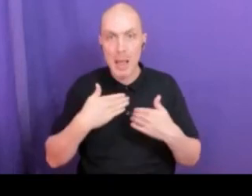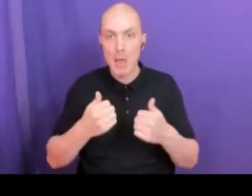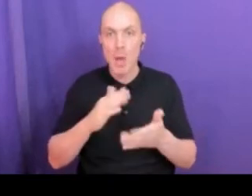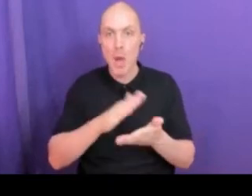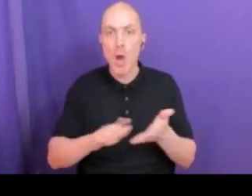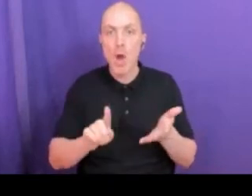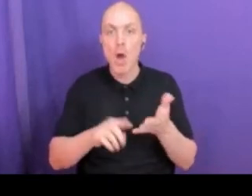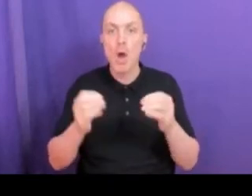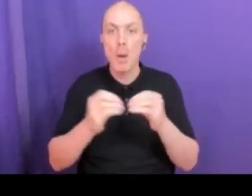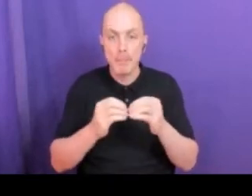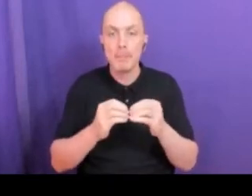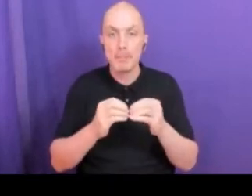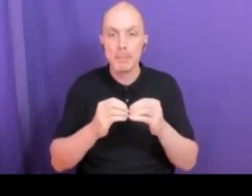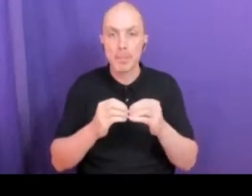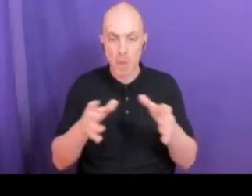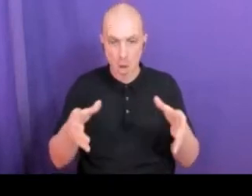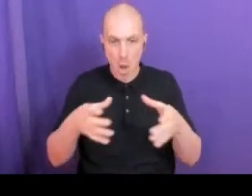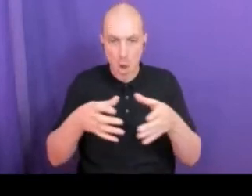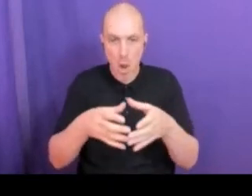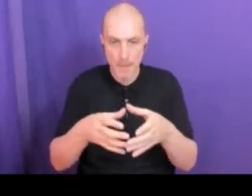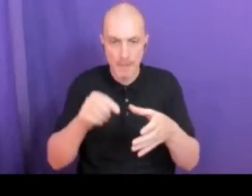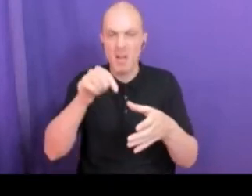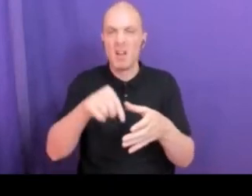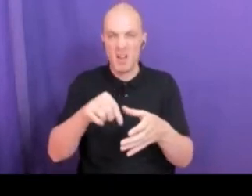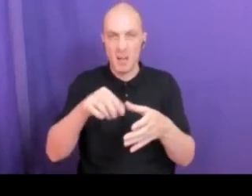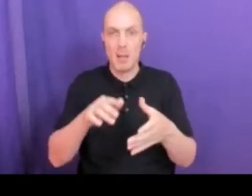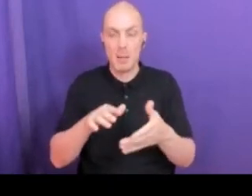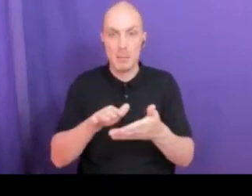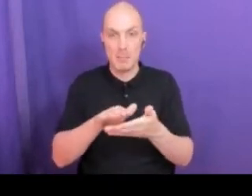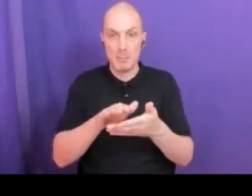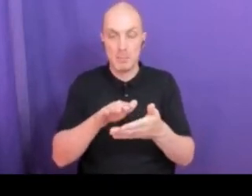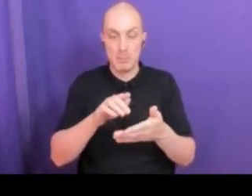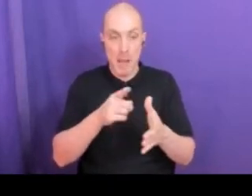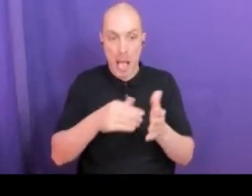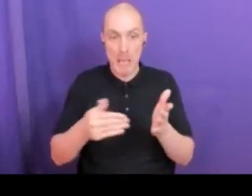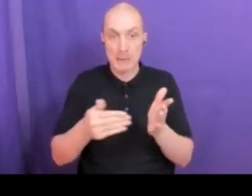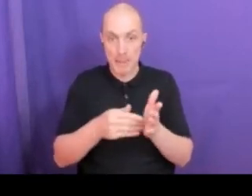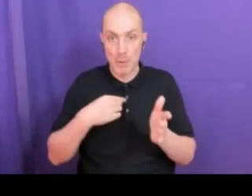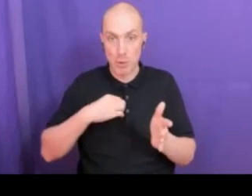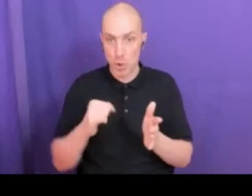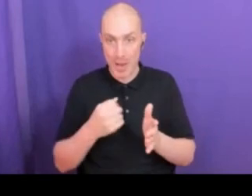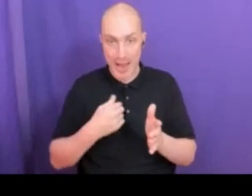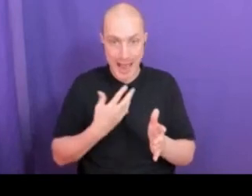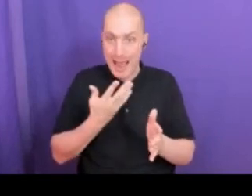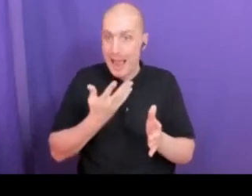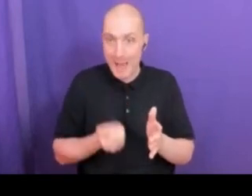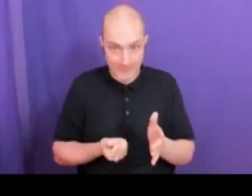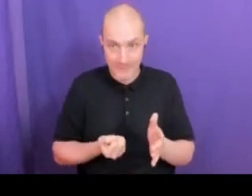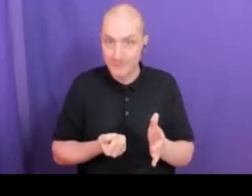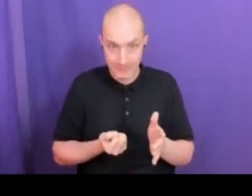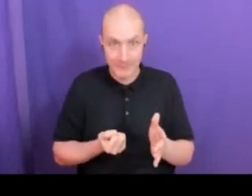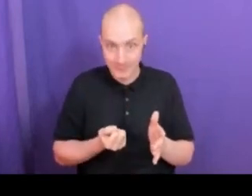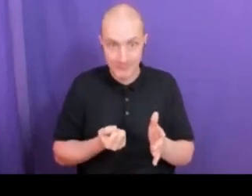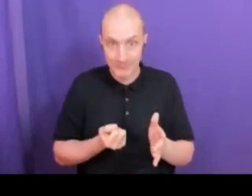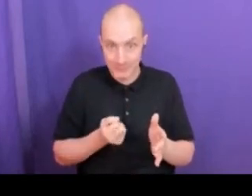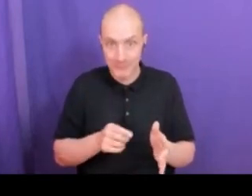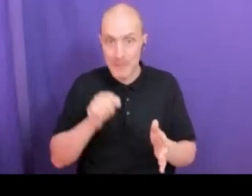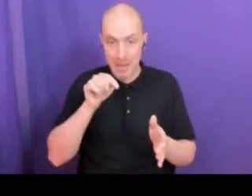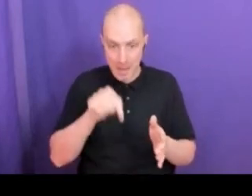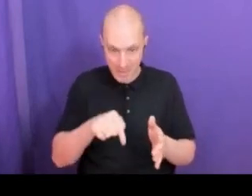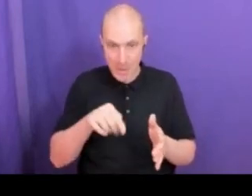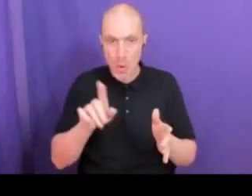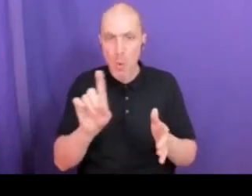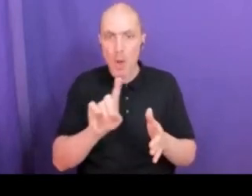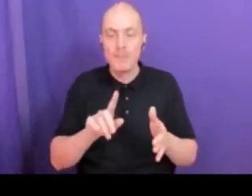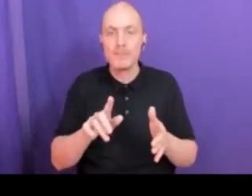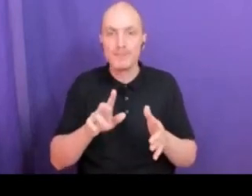this amazing infrastructure that Alzheimer Scotland already has, and how we can embed brain health messaging and advice and assessment into that. And we're really,